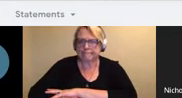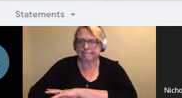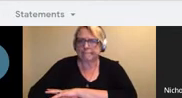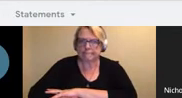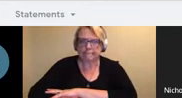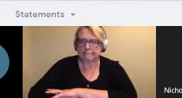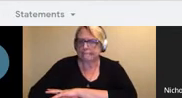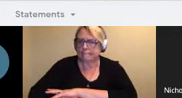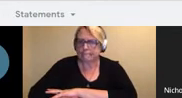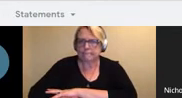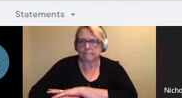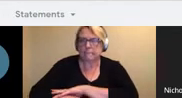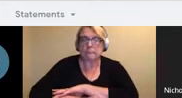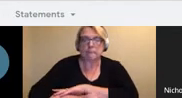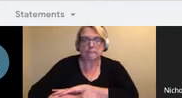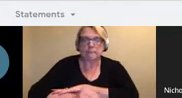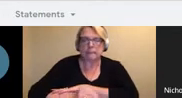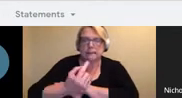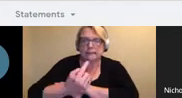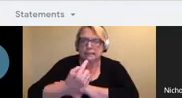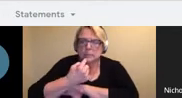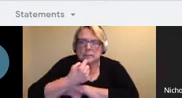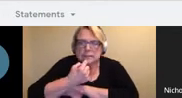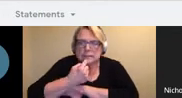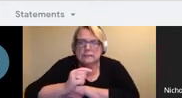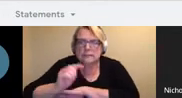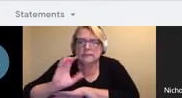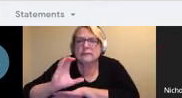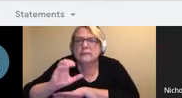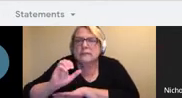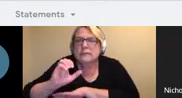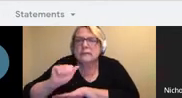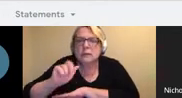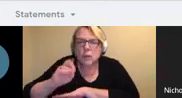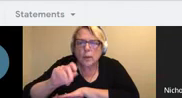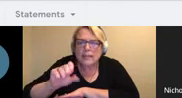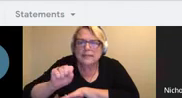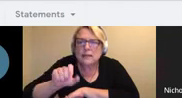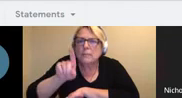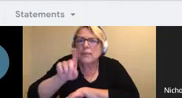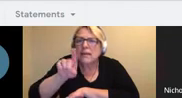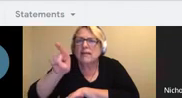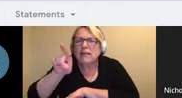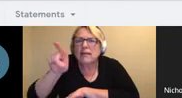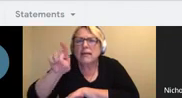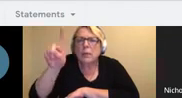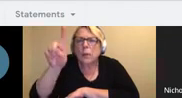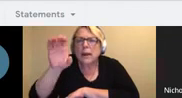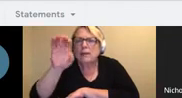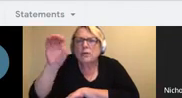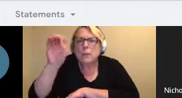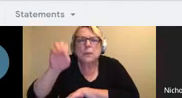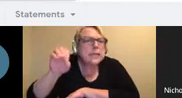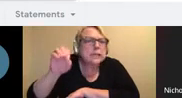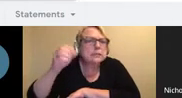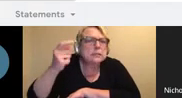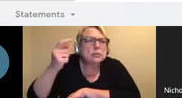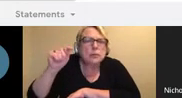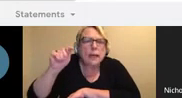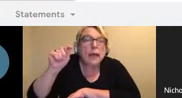Up in your task window by that little printer insignia, there's like 100% there. I think that's where you. Yeah.